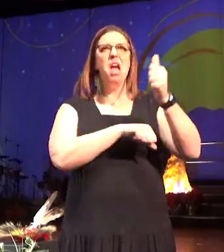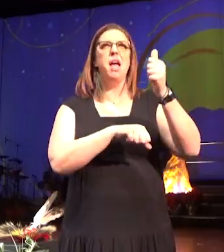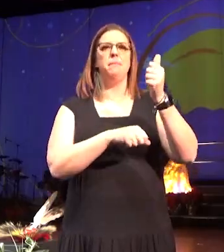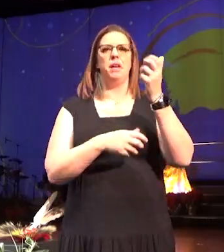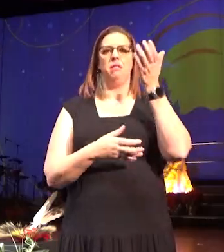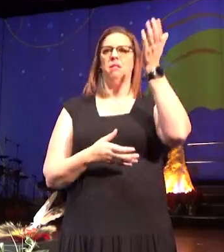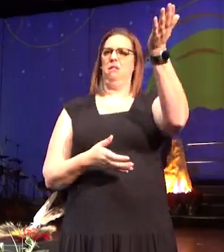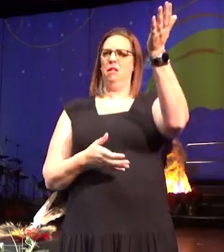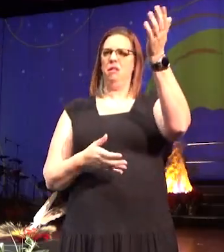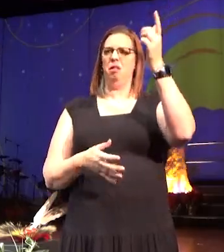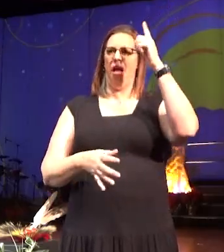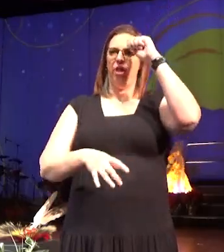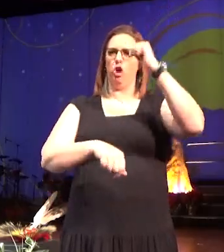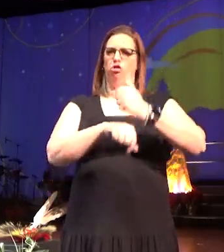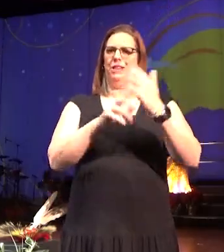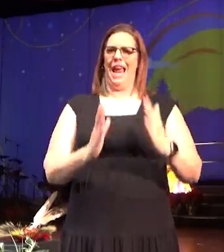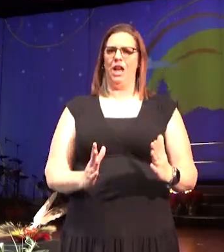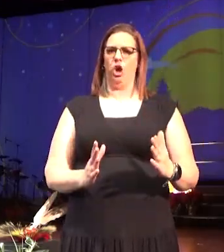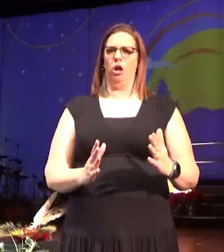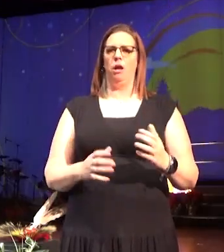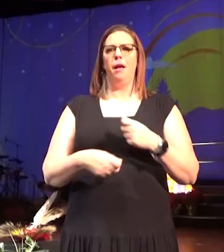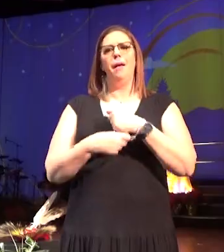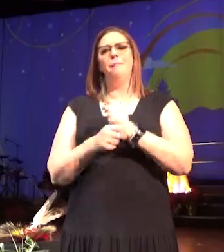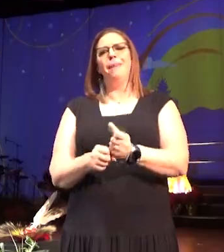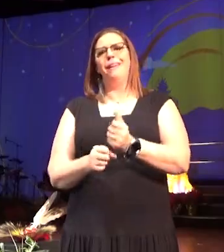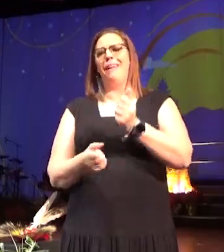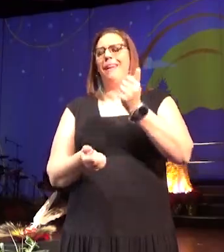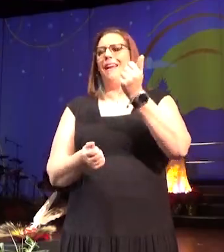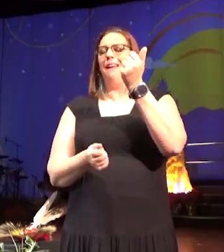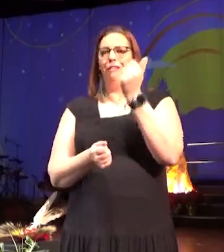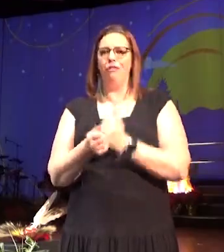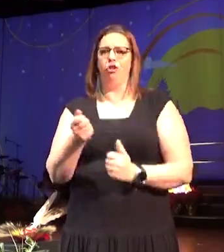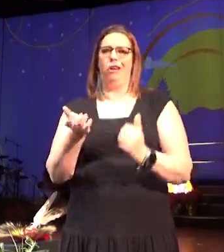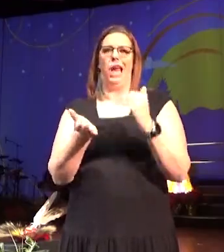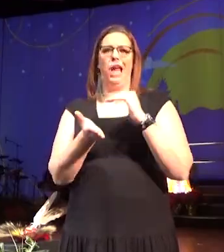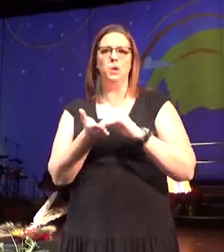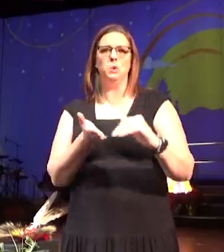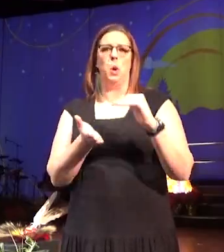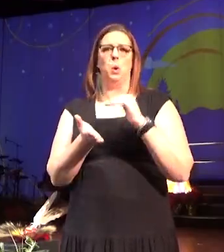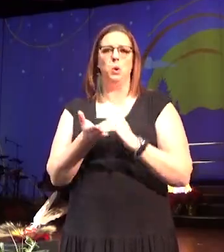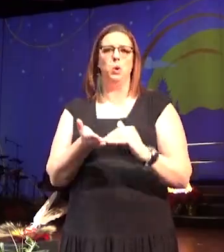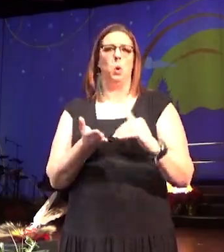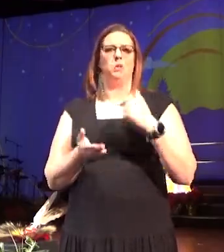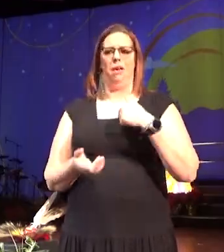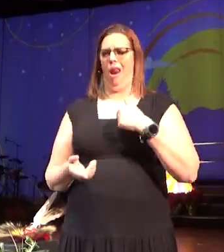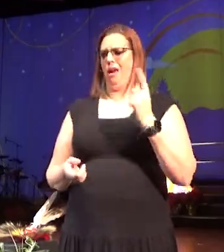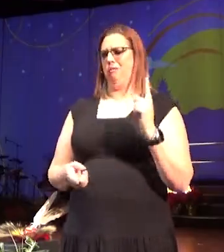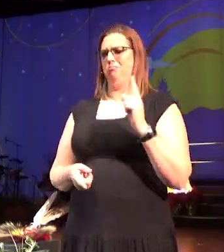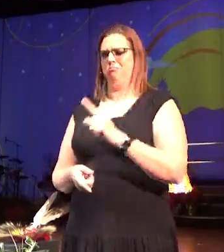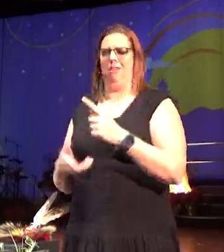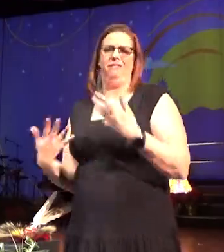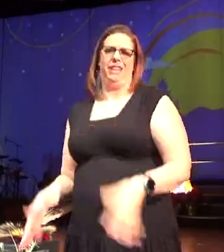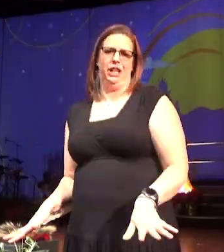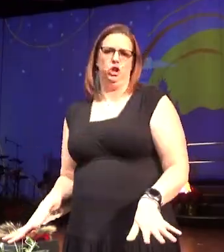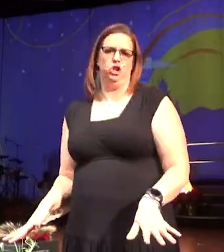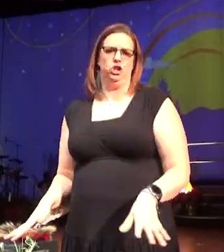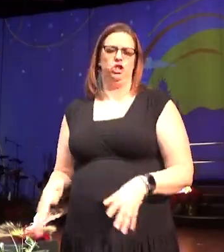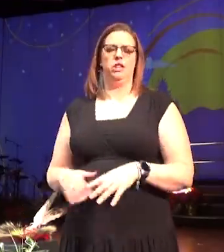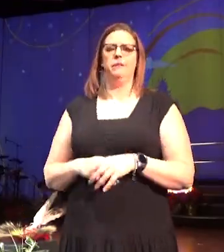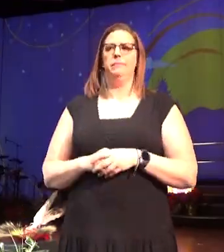making every excuse to try to come down the hill. and finished my vision